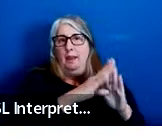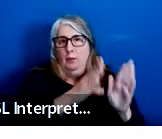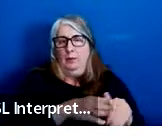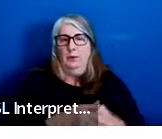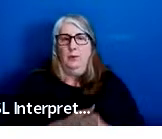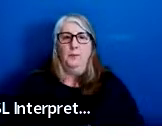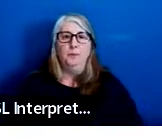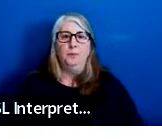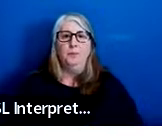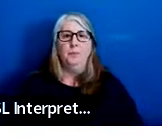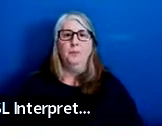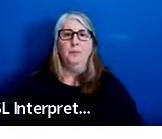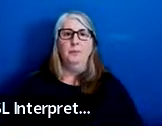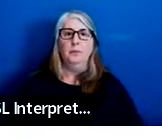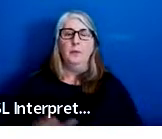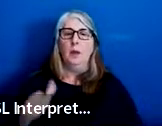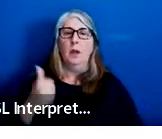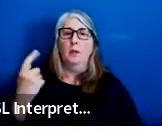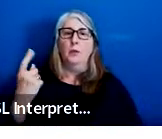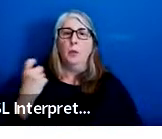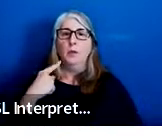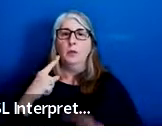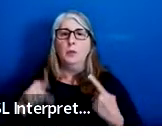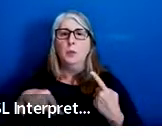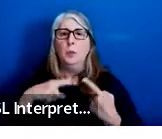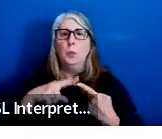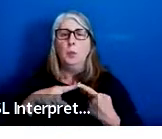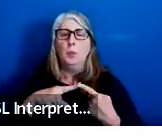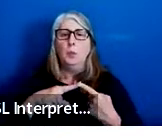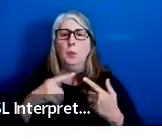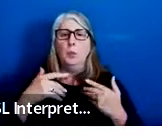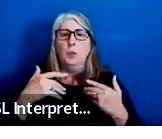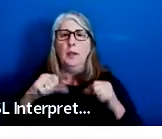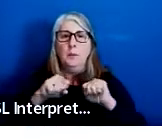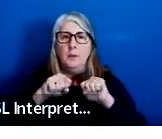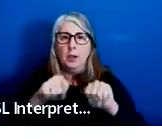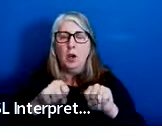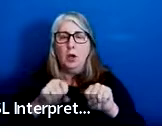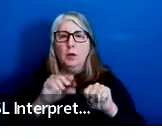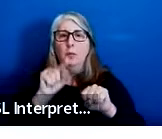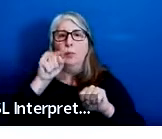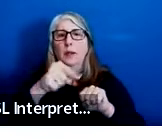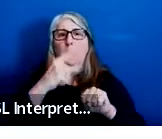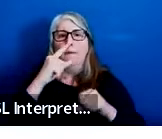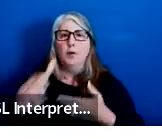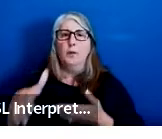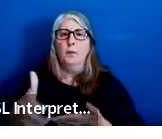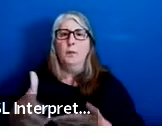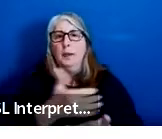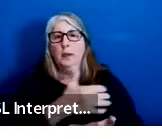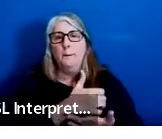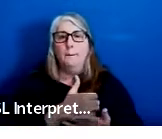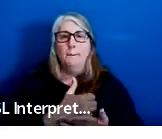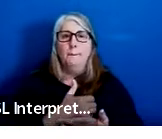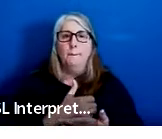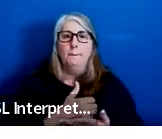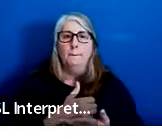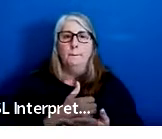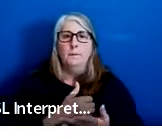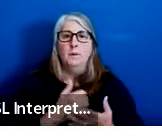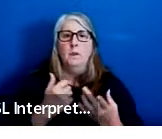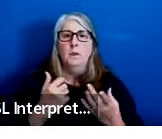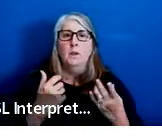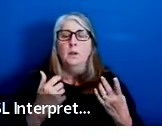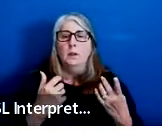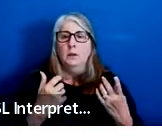Question on when, okay, let's see. When I have my cart out for pickup, neighbors tend to put non-compost in the bin. What can I do to deter this?